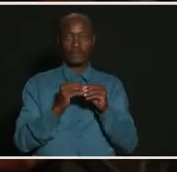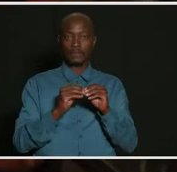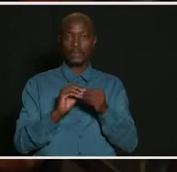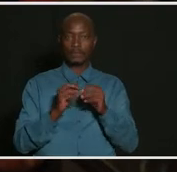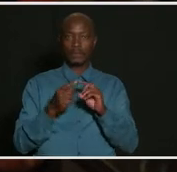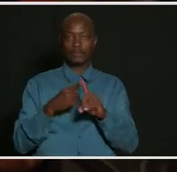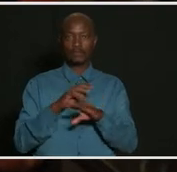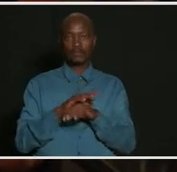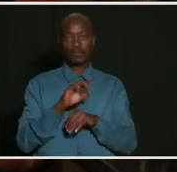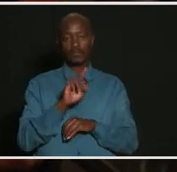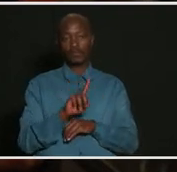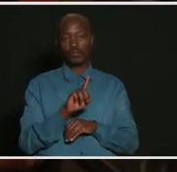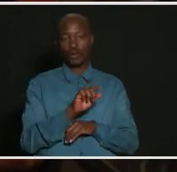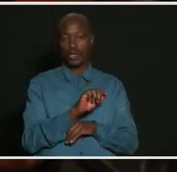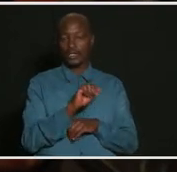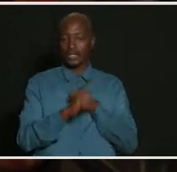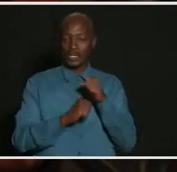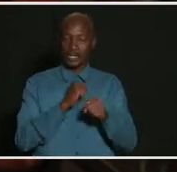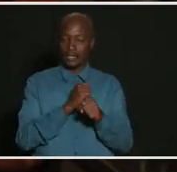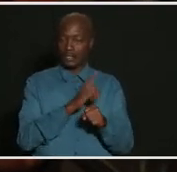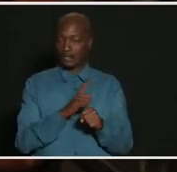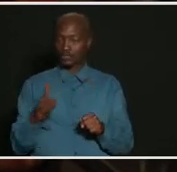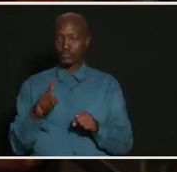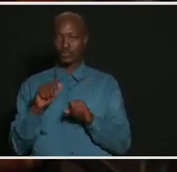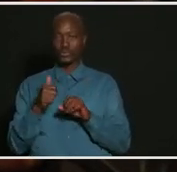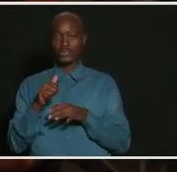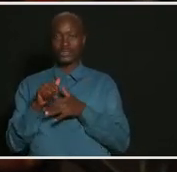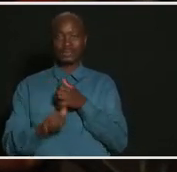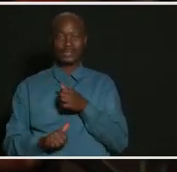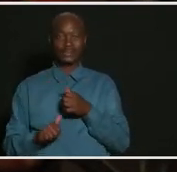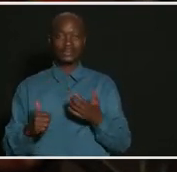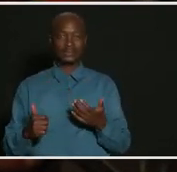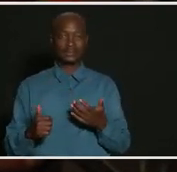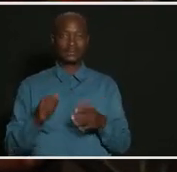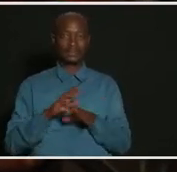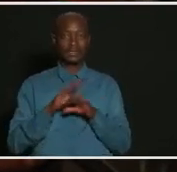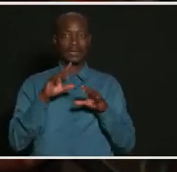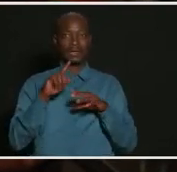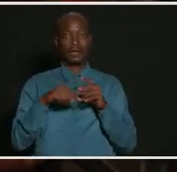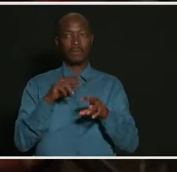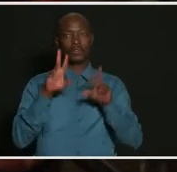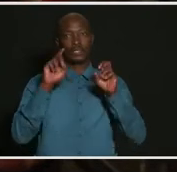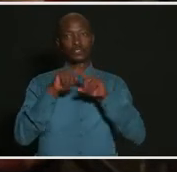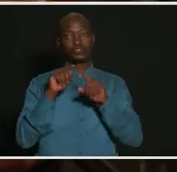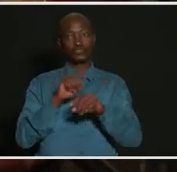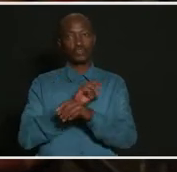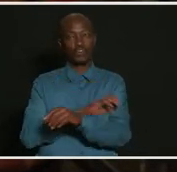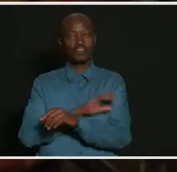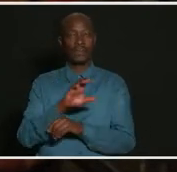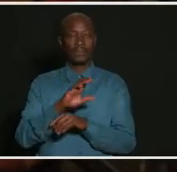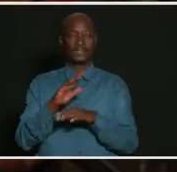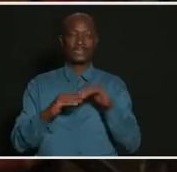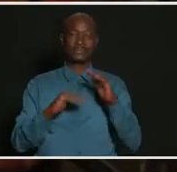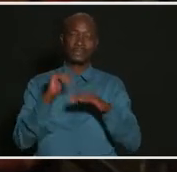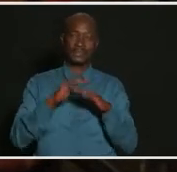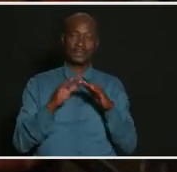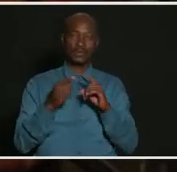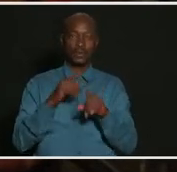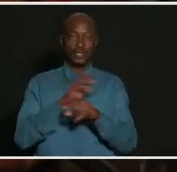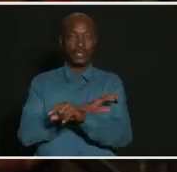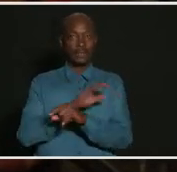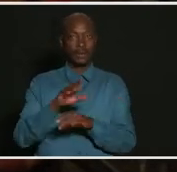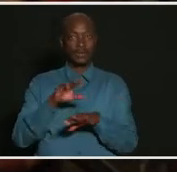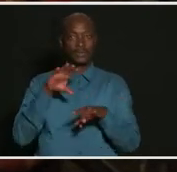deformed one year to six months especially when it comes to amending the issue of capacity building when powers are taken from the